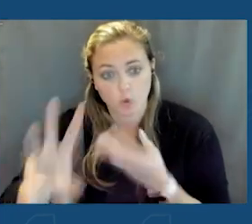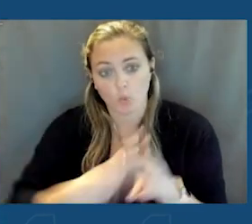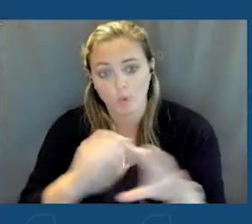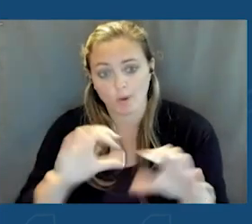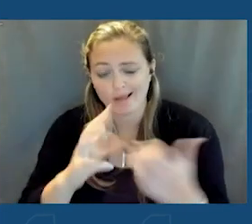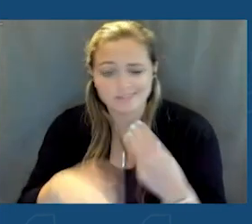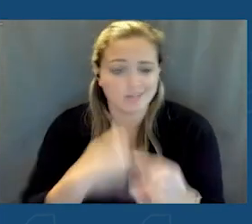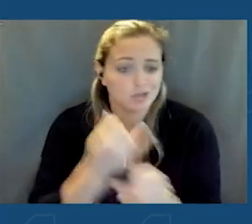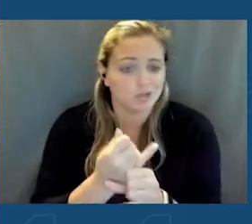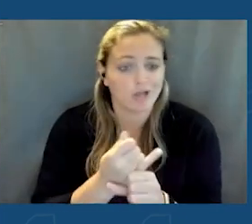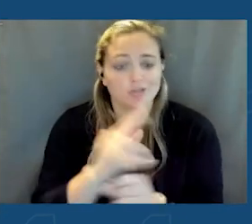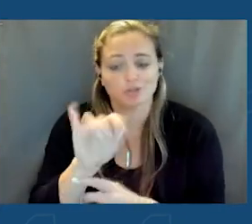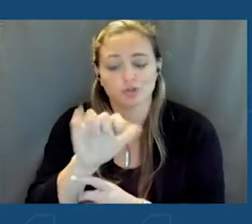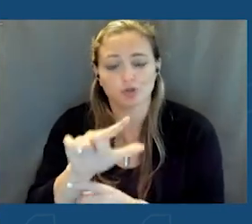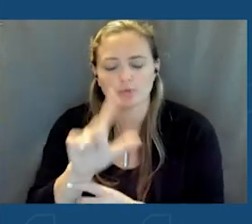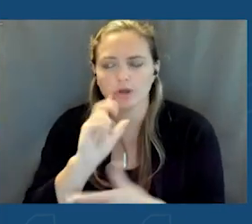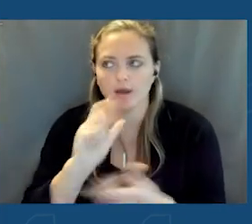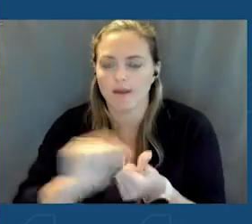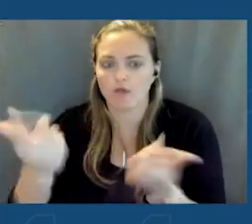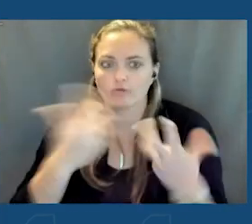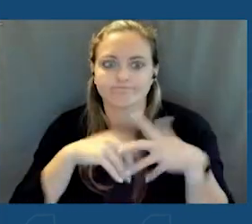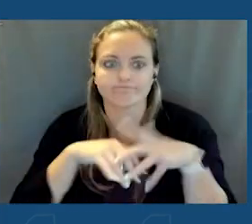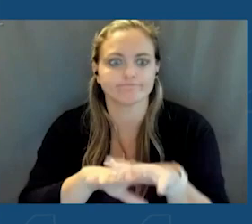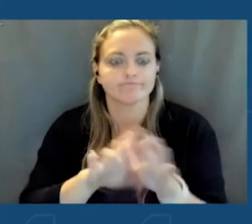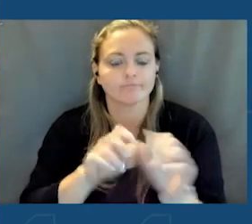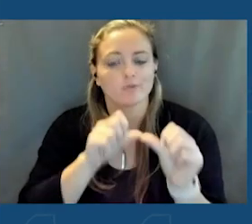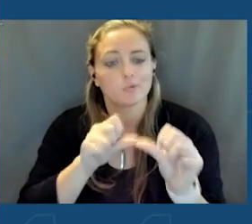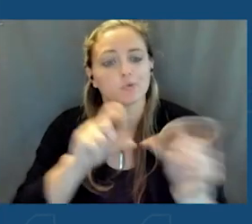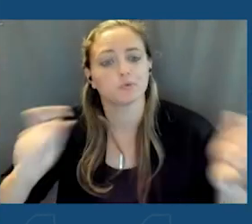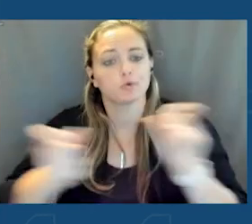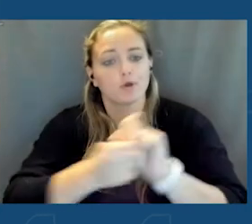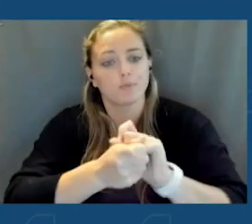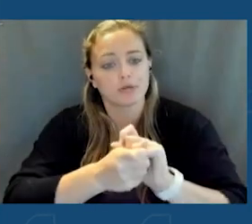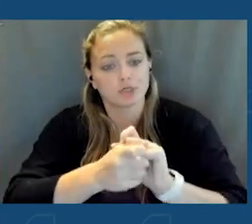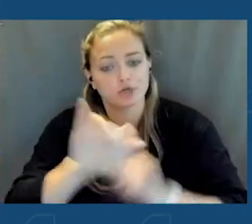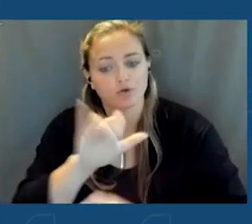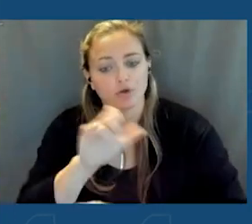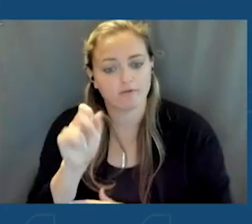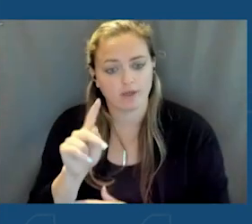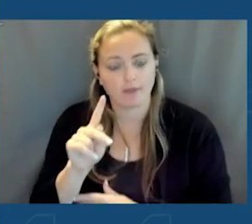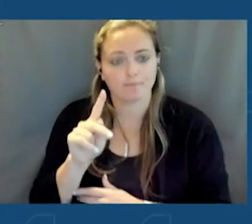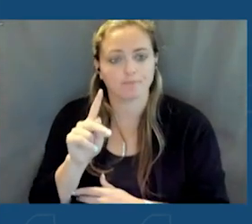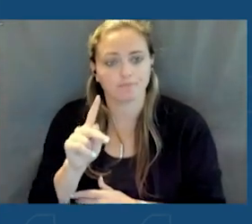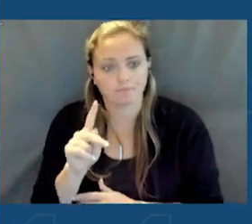another integral part of the ongoing transformation at JFK,